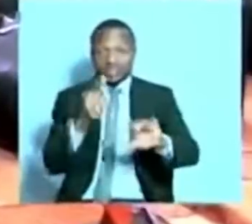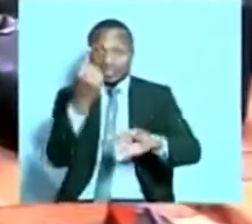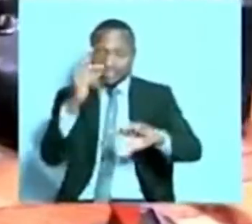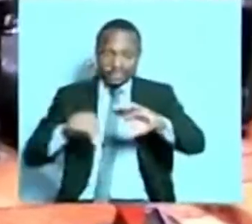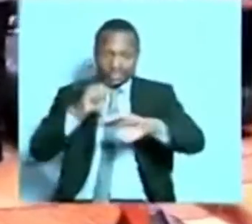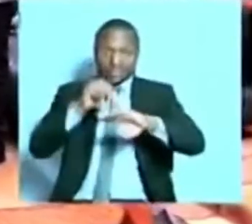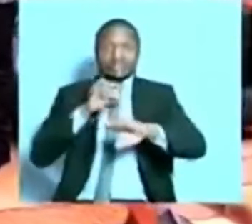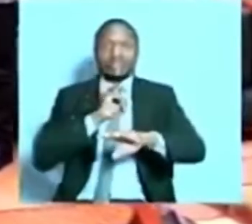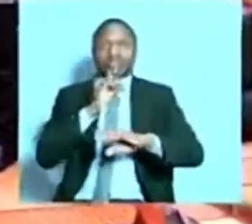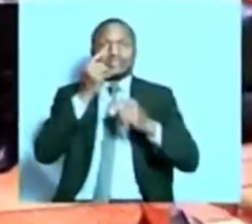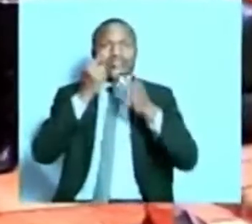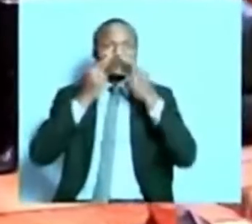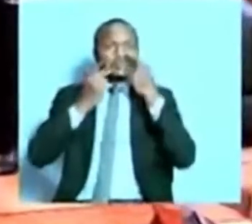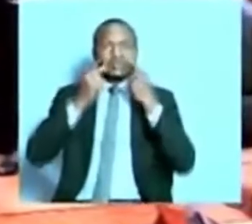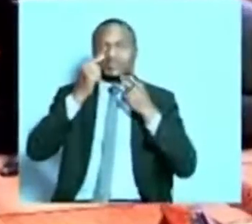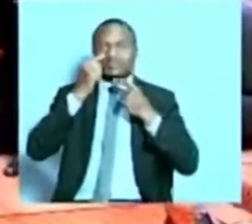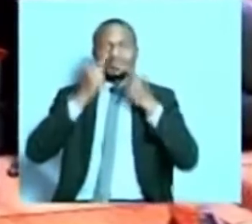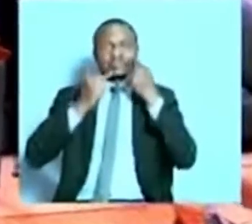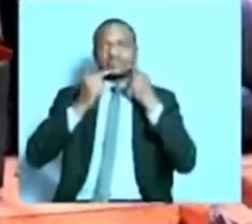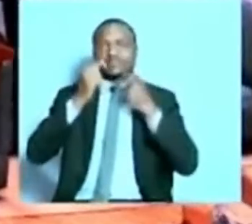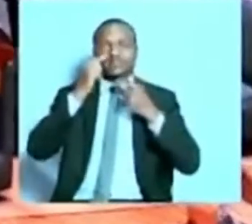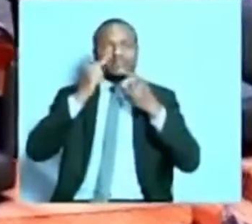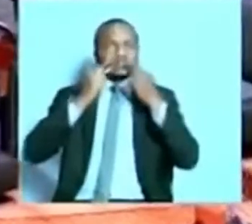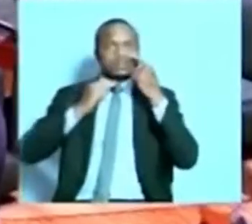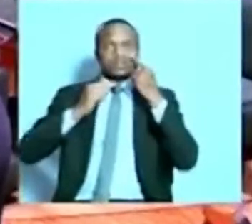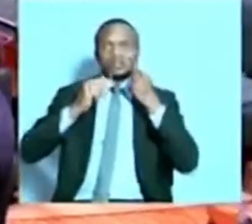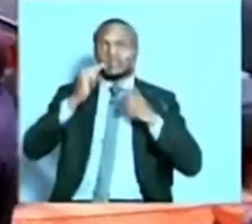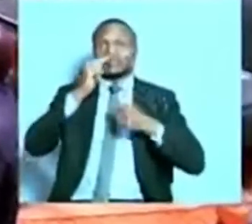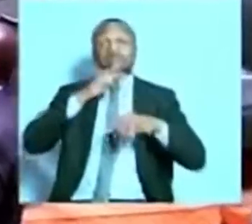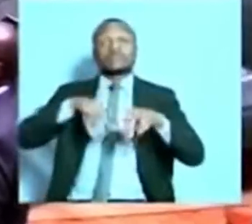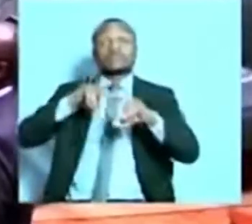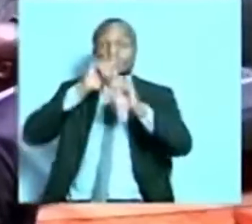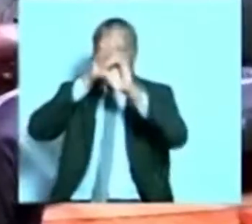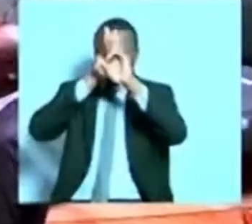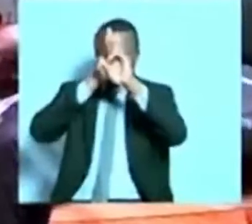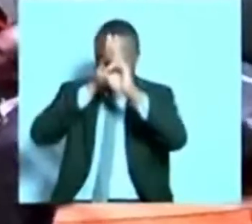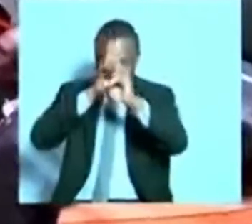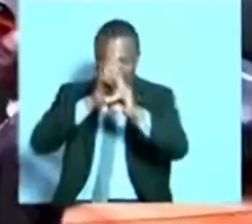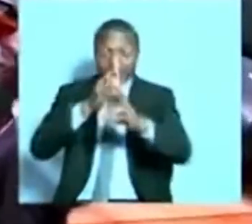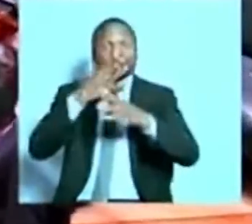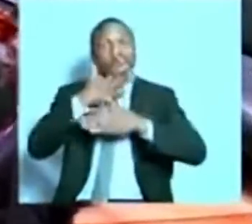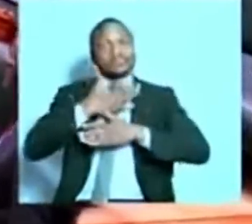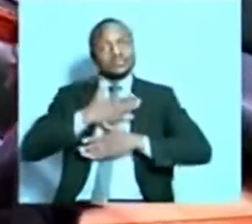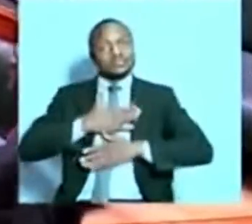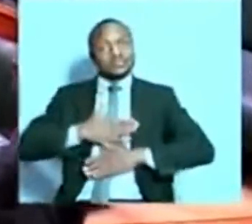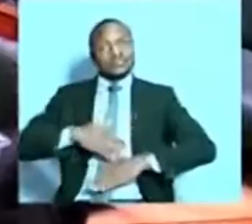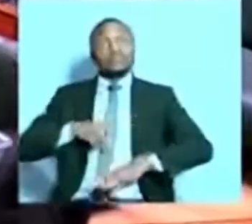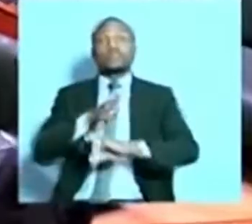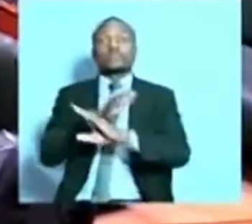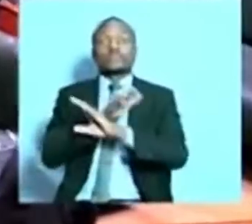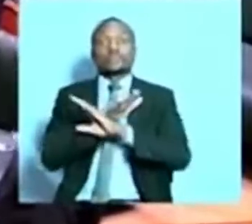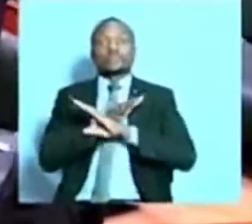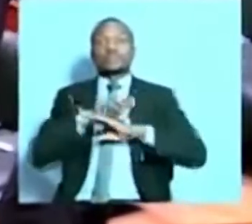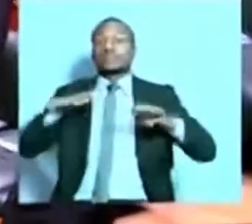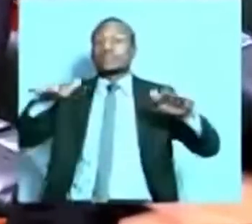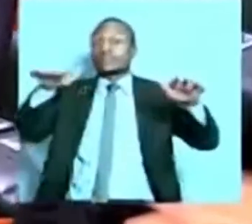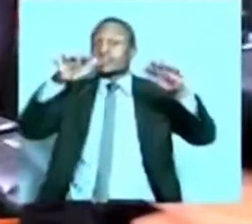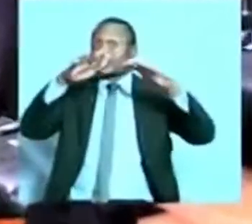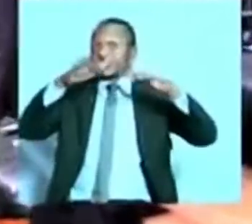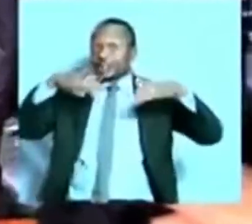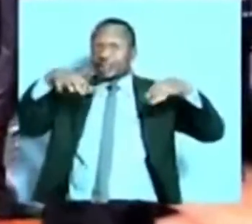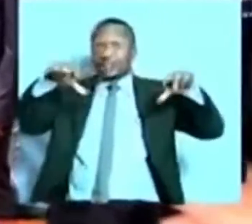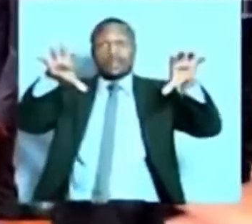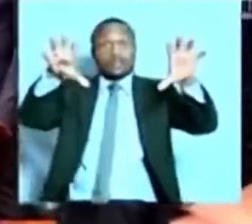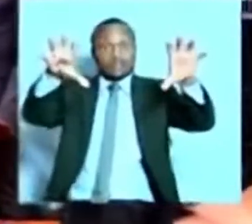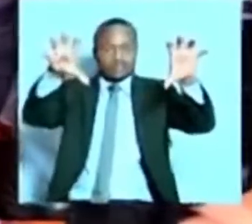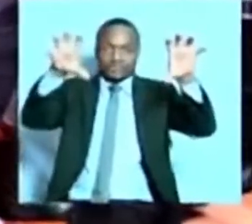one nation is our cry, dignity and peace in Zambia's